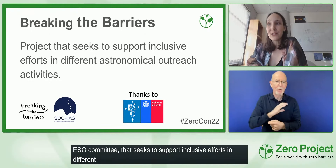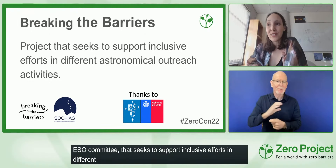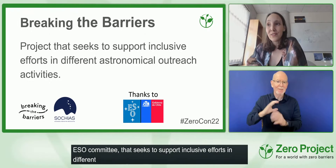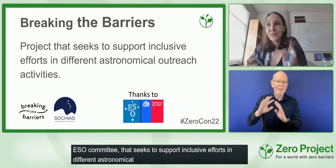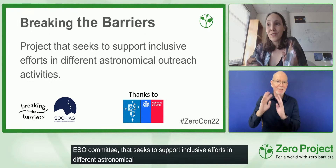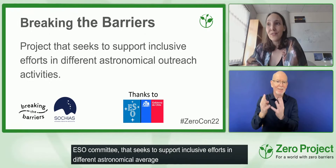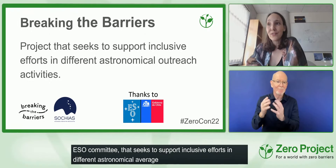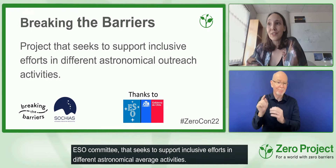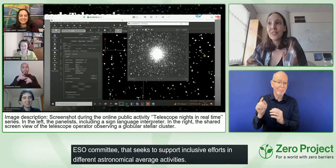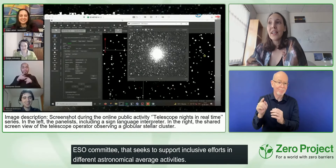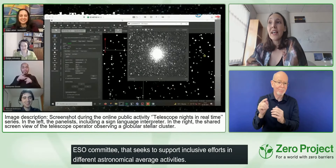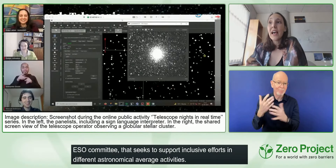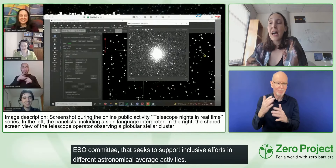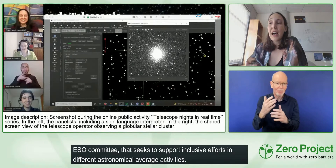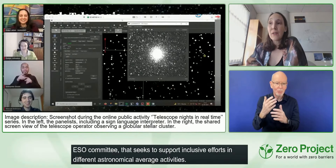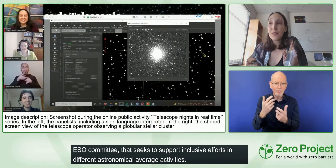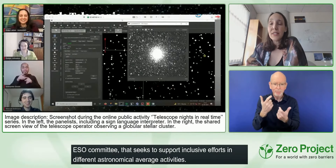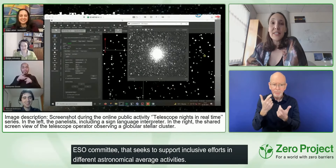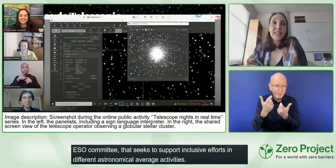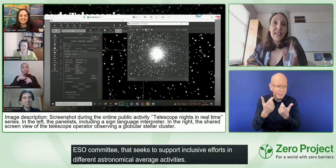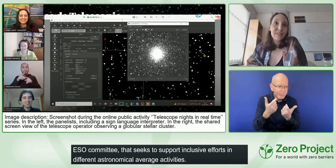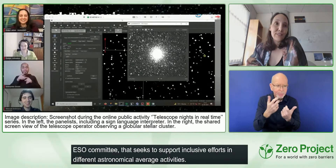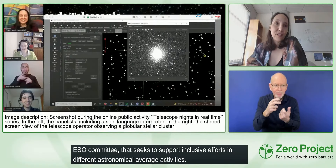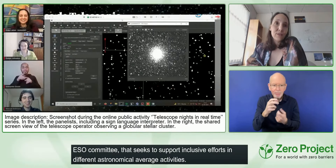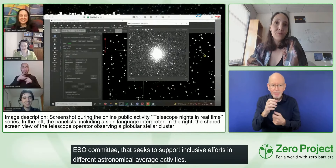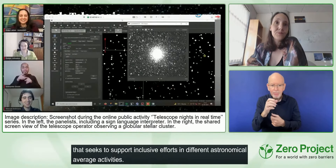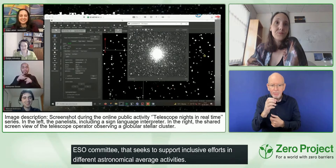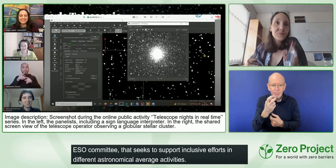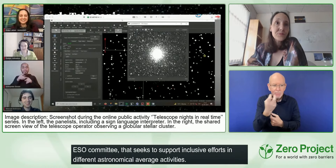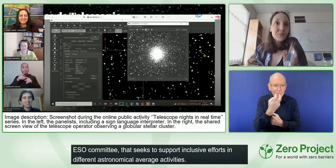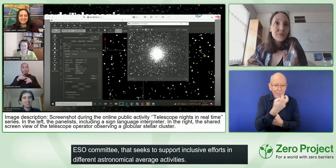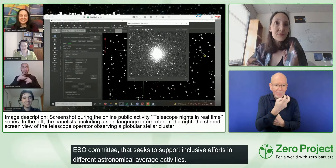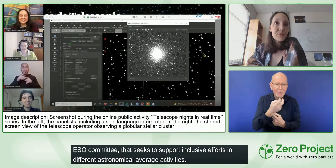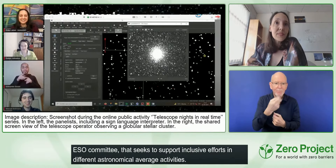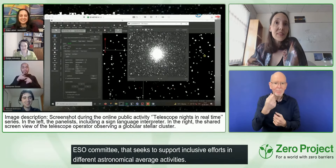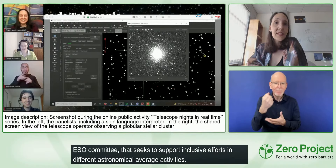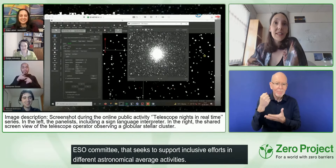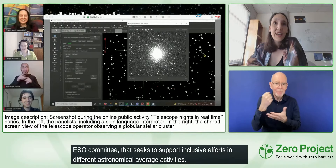and Sonia Dufo from AUI and RAO.